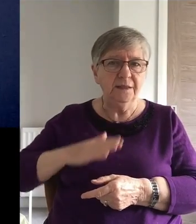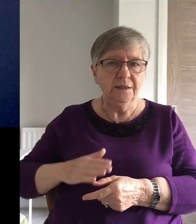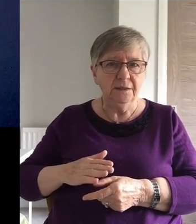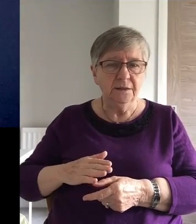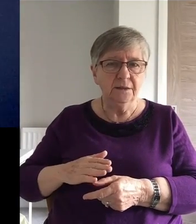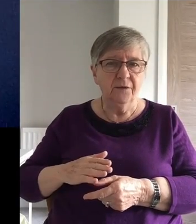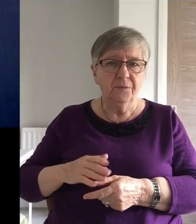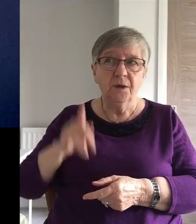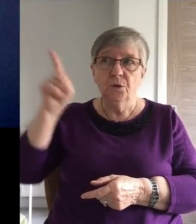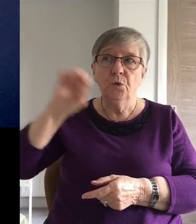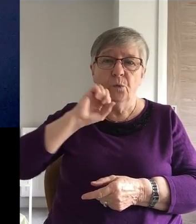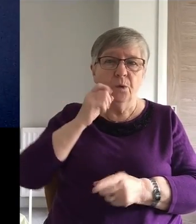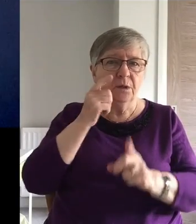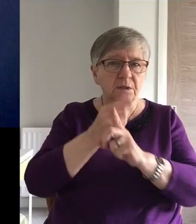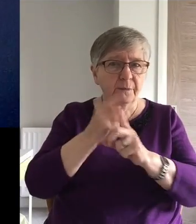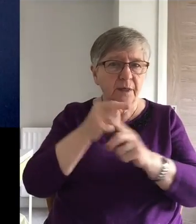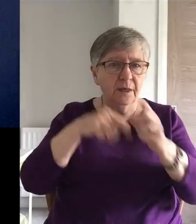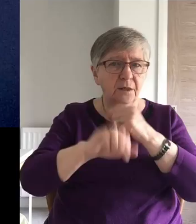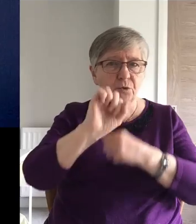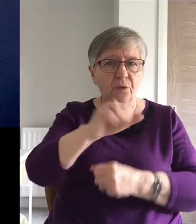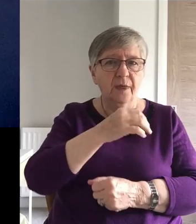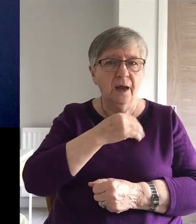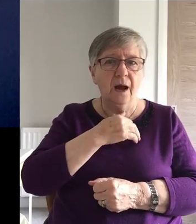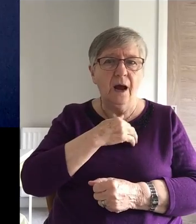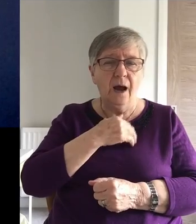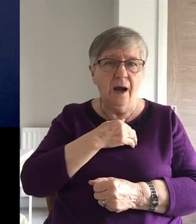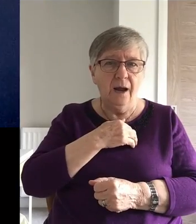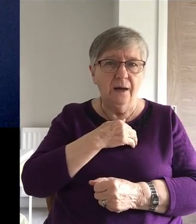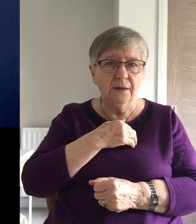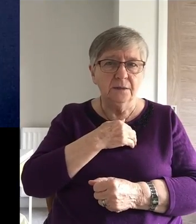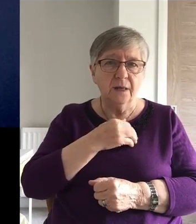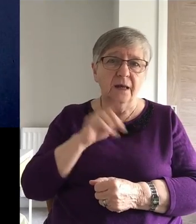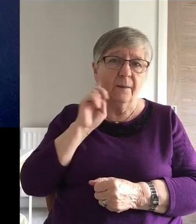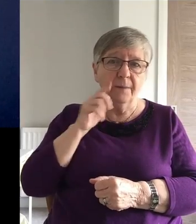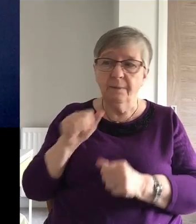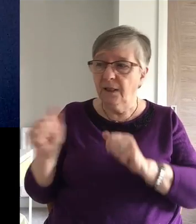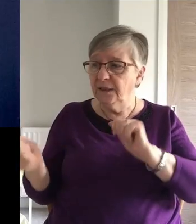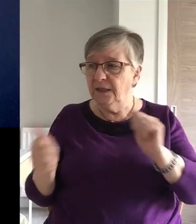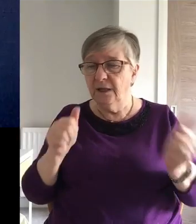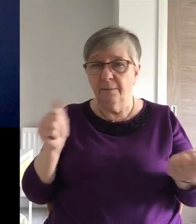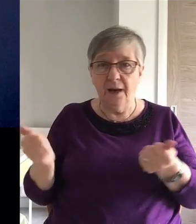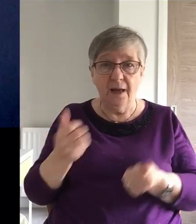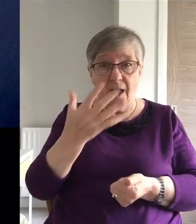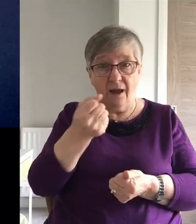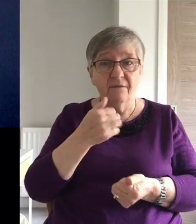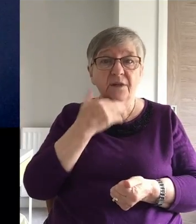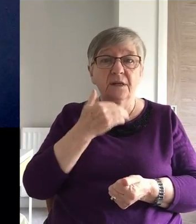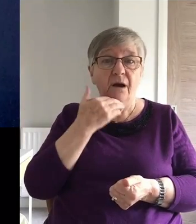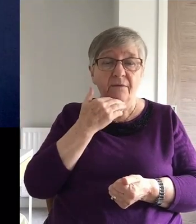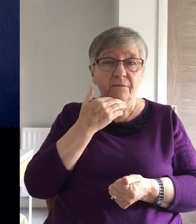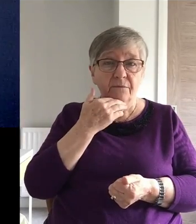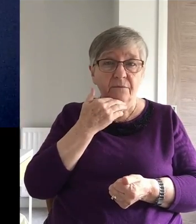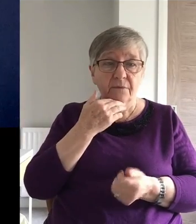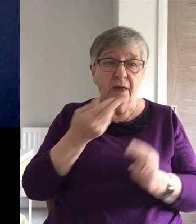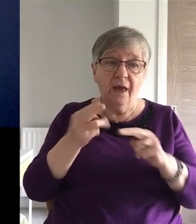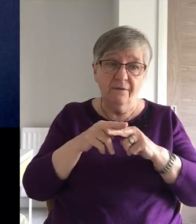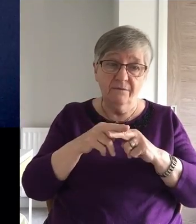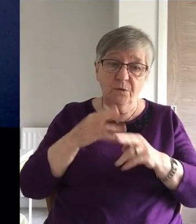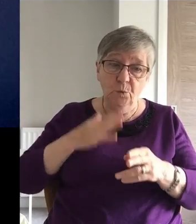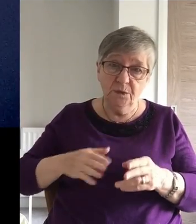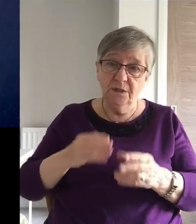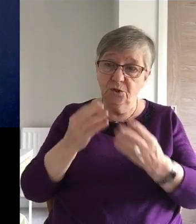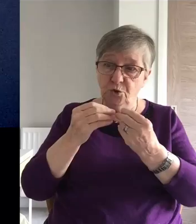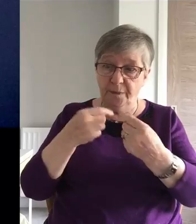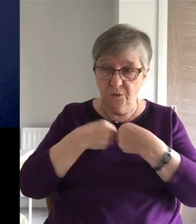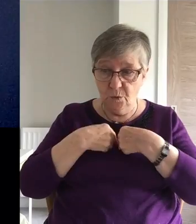would speak into the hearts of those nearby who do have enough, who have more than enough. And Lord, if you need to speak into